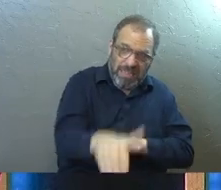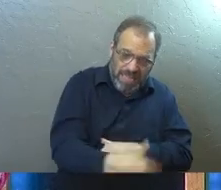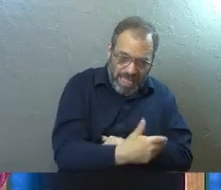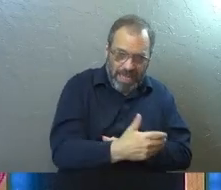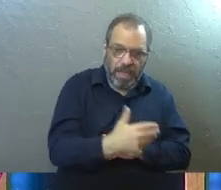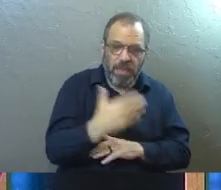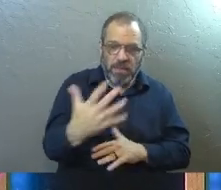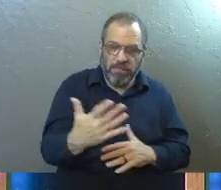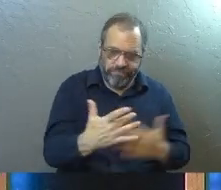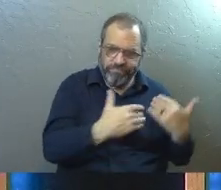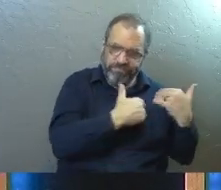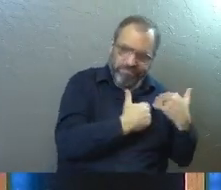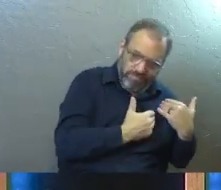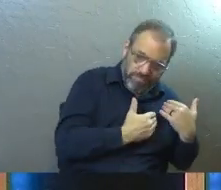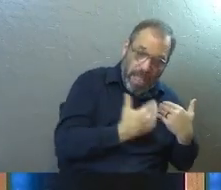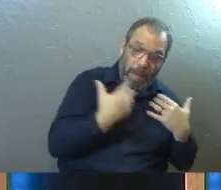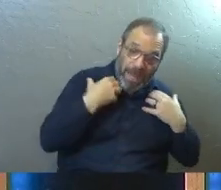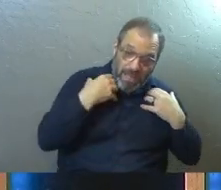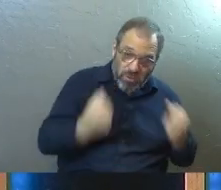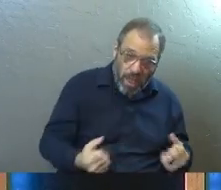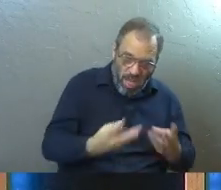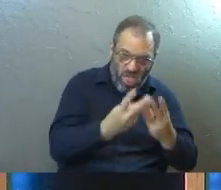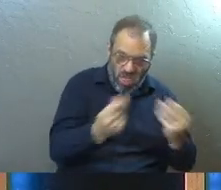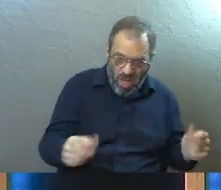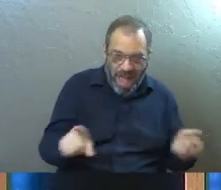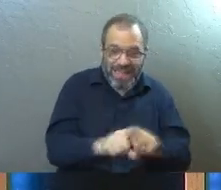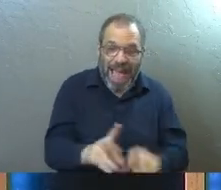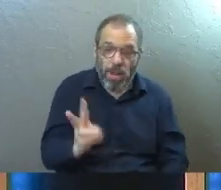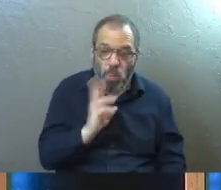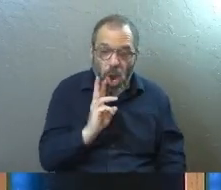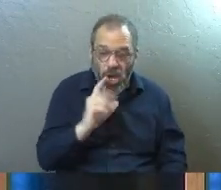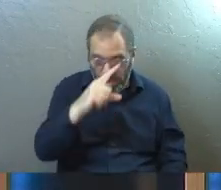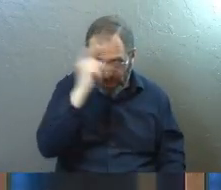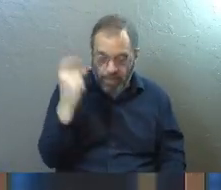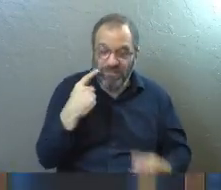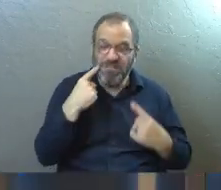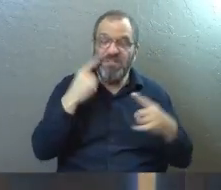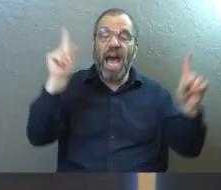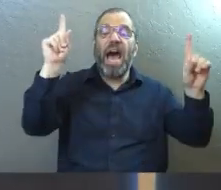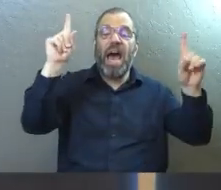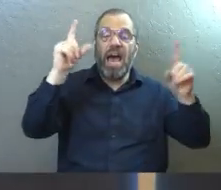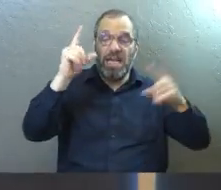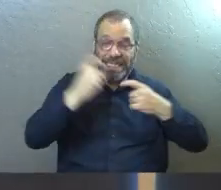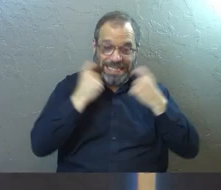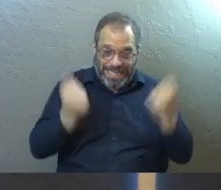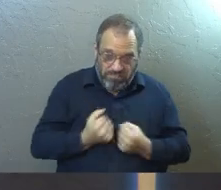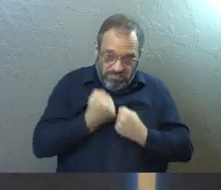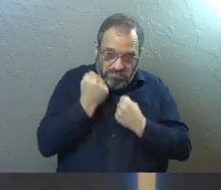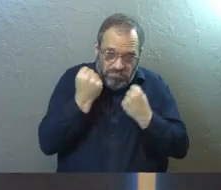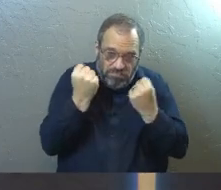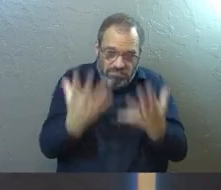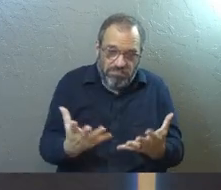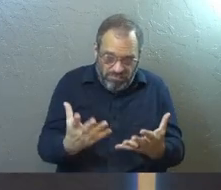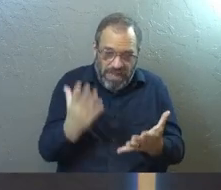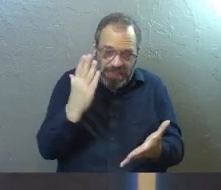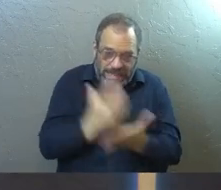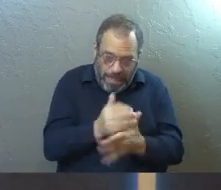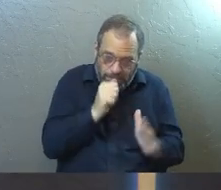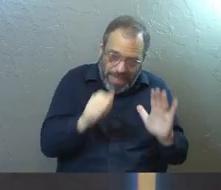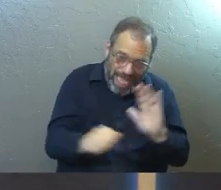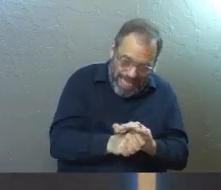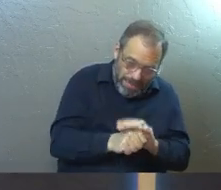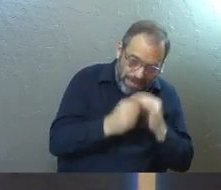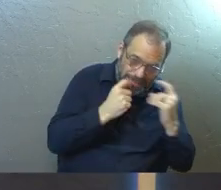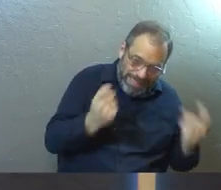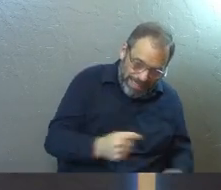of discipline was heavy on me. My strength evaporated like water in the summer heat. Finally, I confessed all my sins to you and stopped trying to hide my